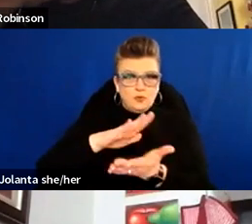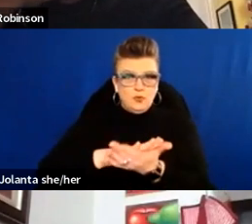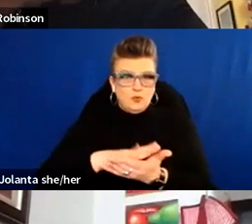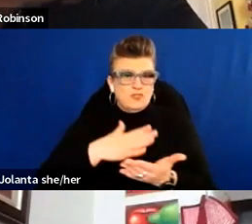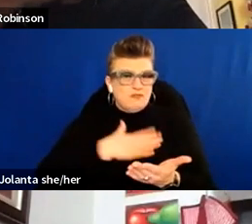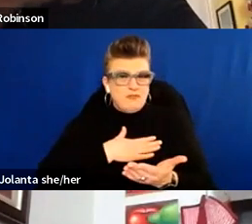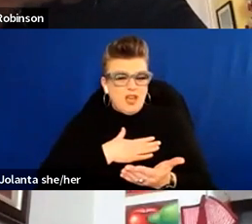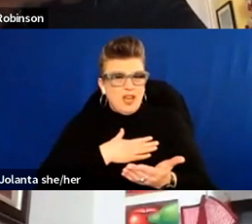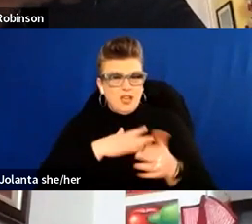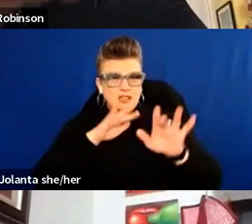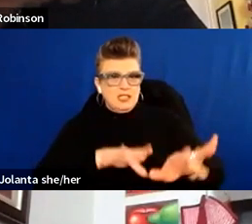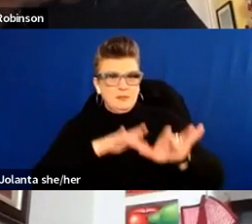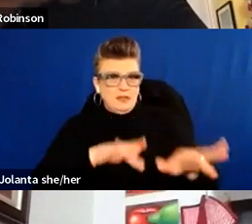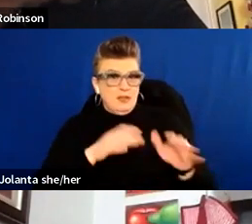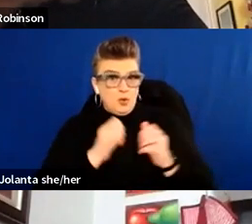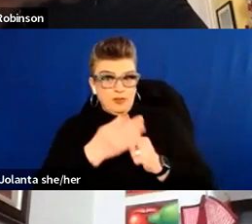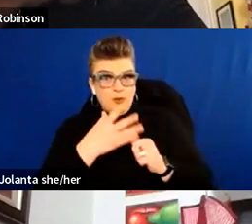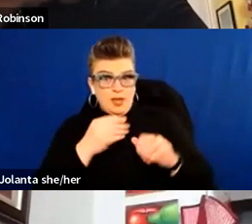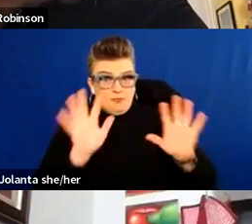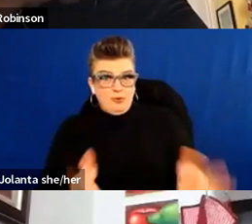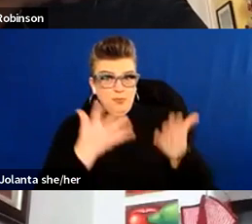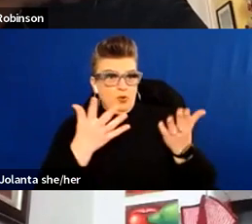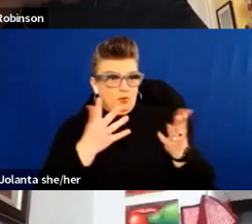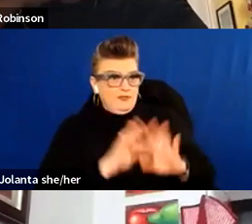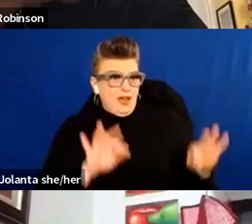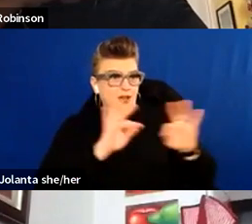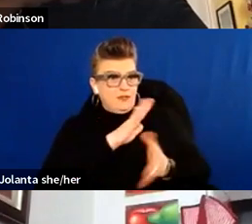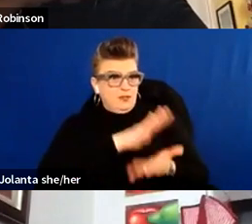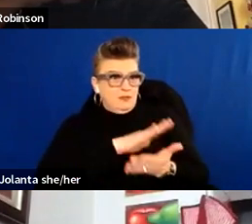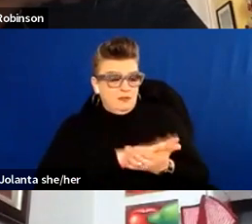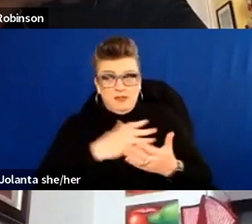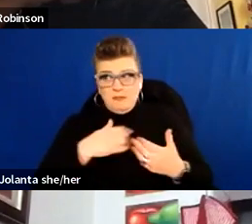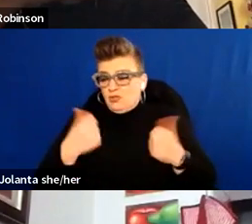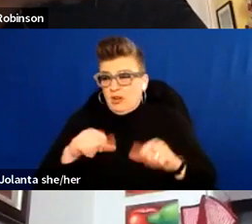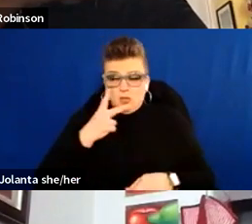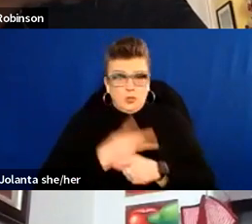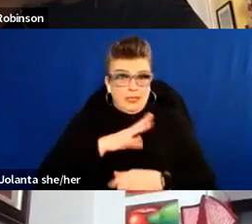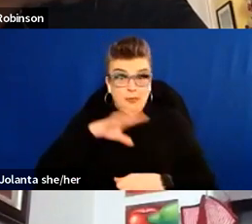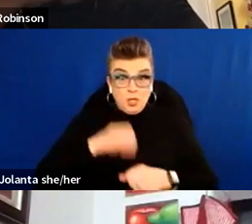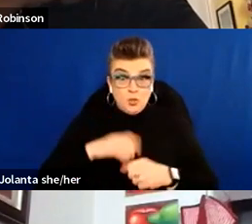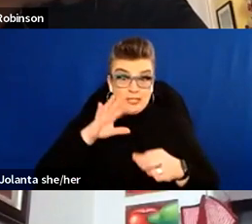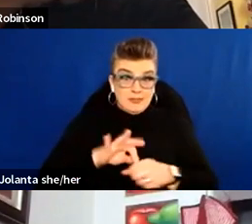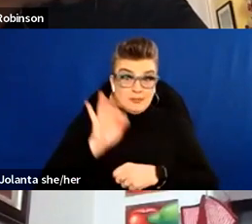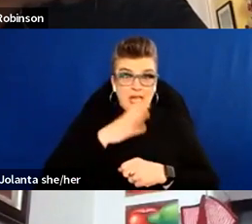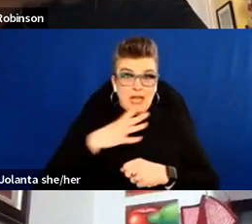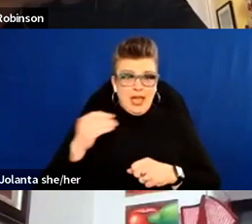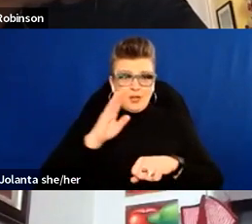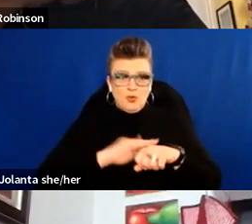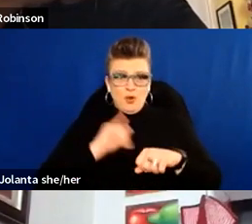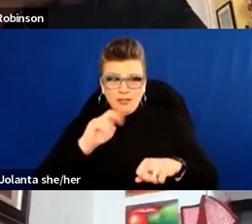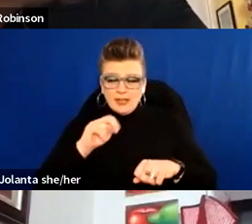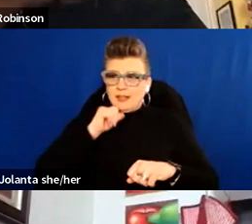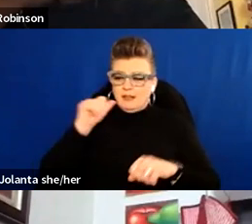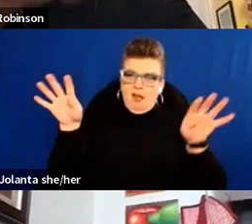promotion of the values of your school and i and i really try to say this with an inclusive spirit and as a call in and not a call out but i